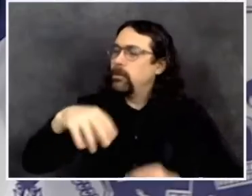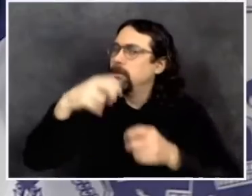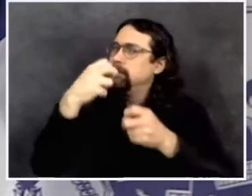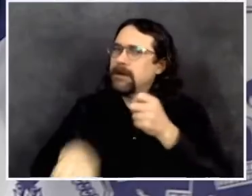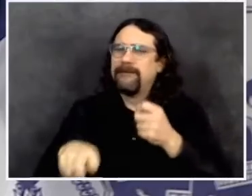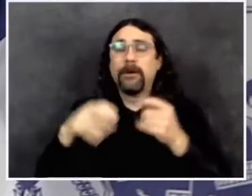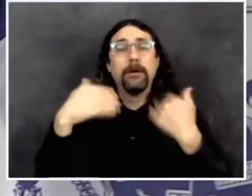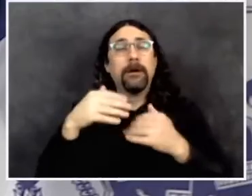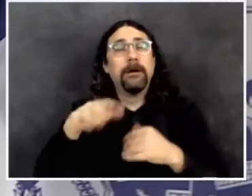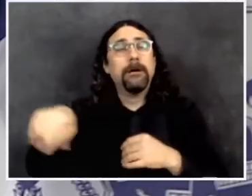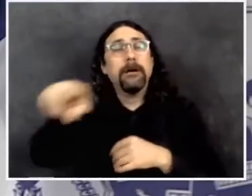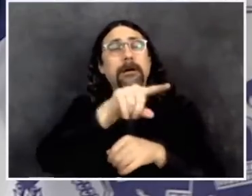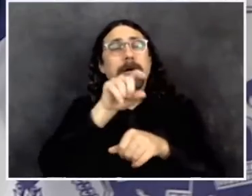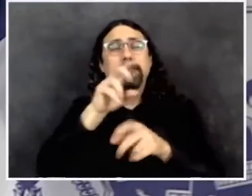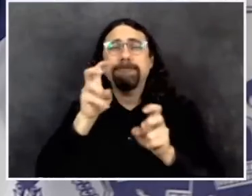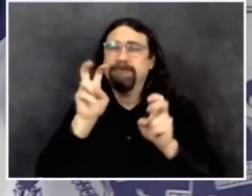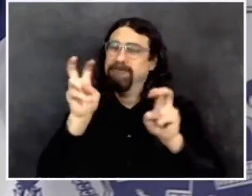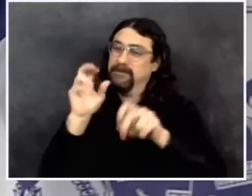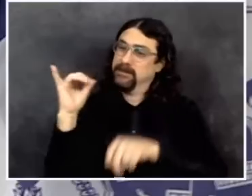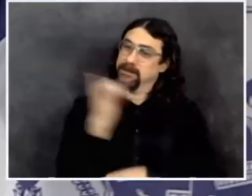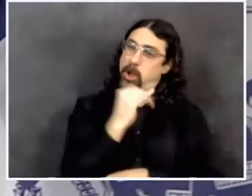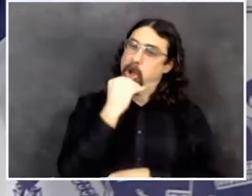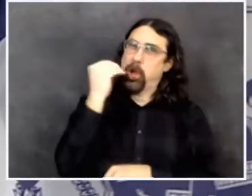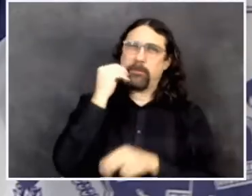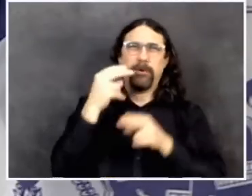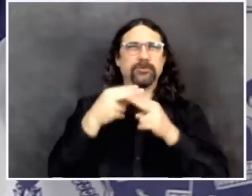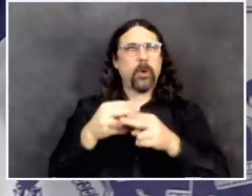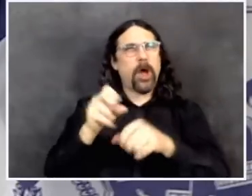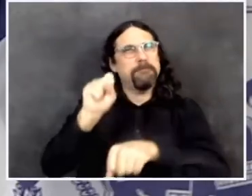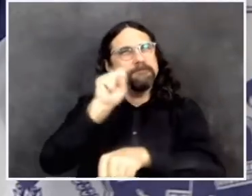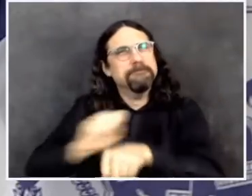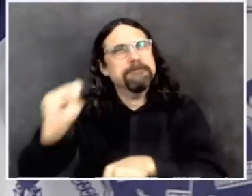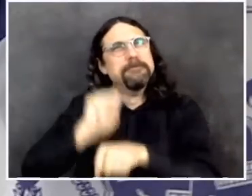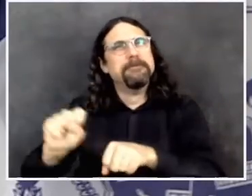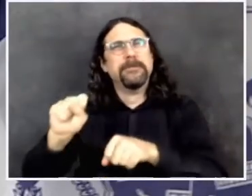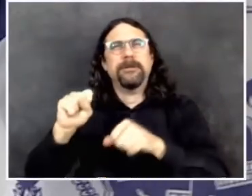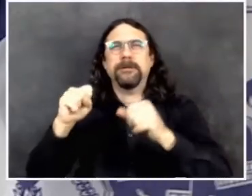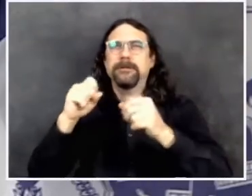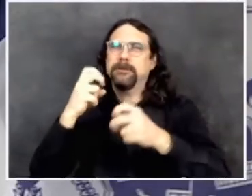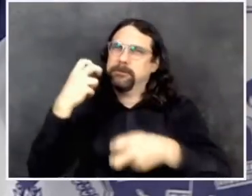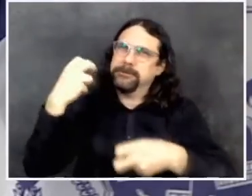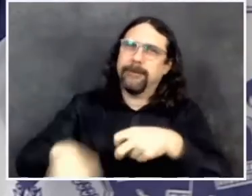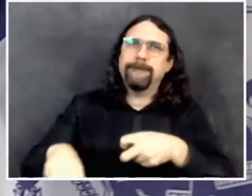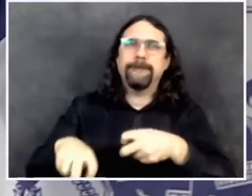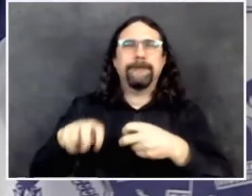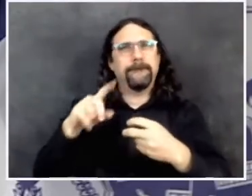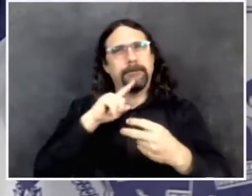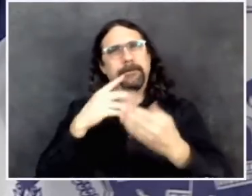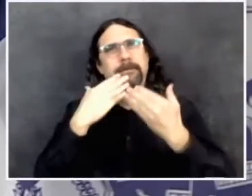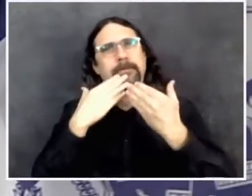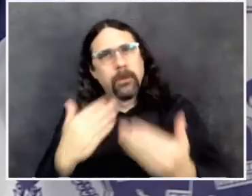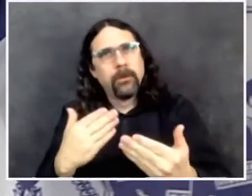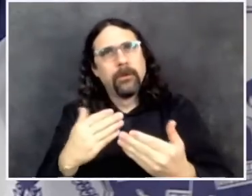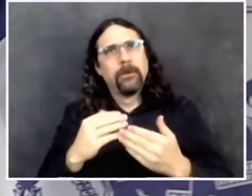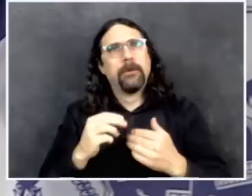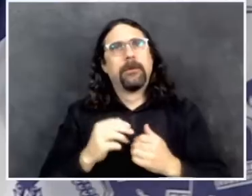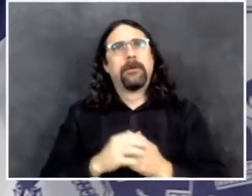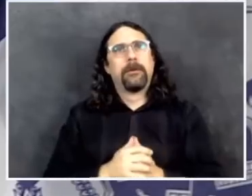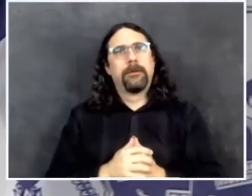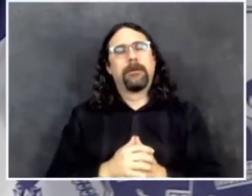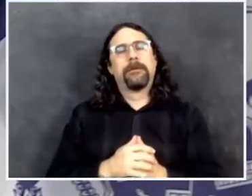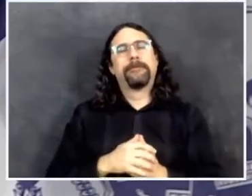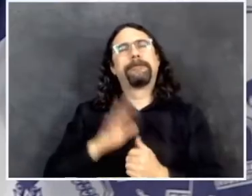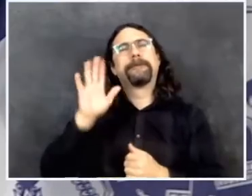the epicenter. And I was there for the 7 o'clock clap, and it was a beautiful thing when you see all the